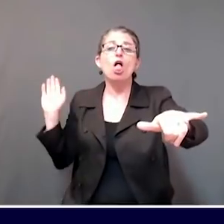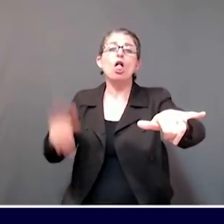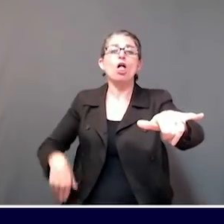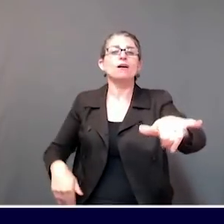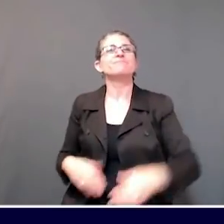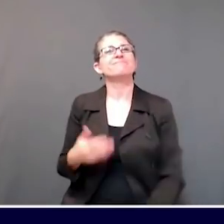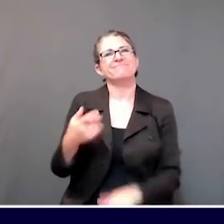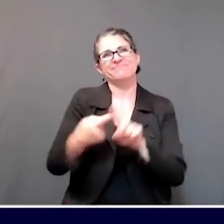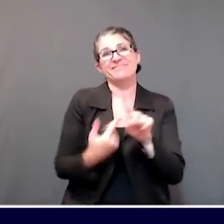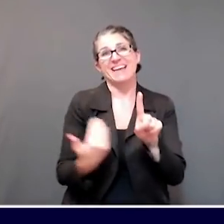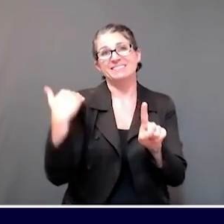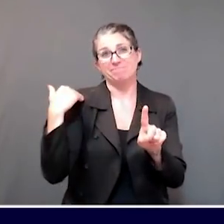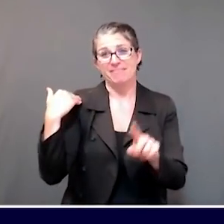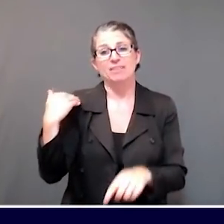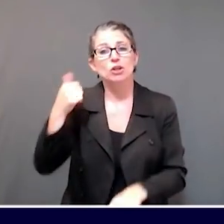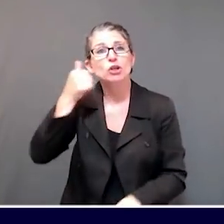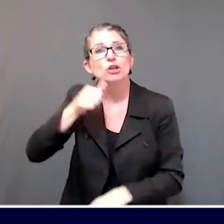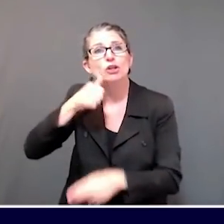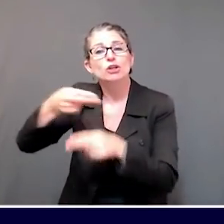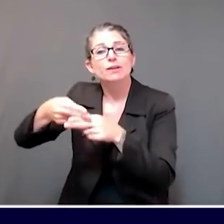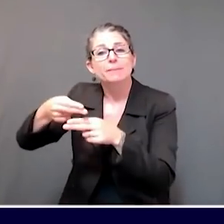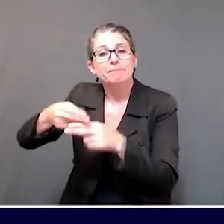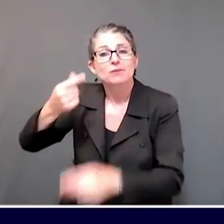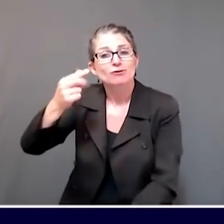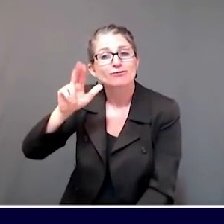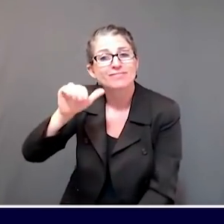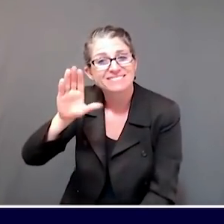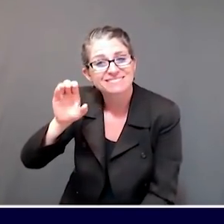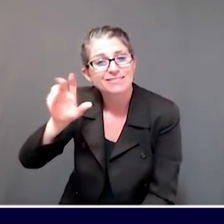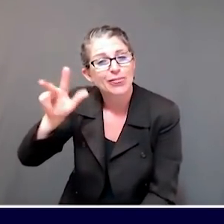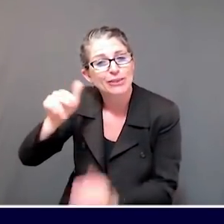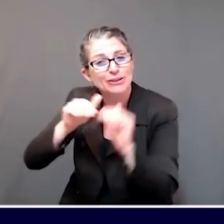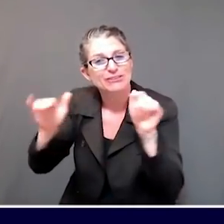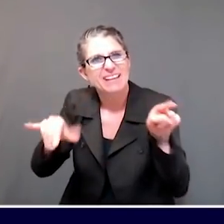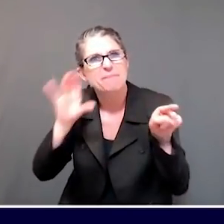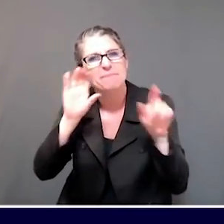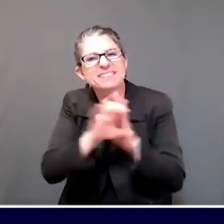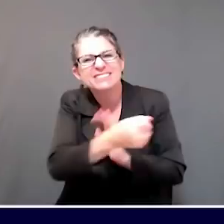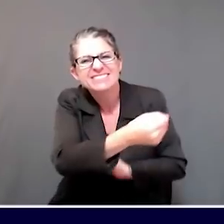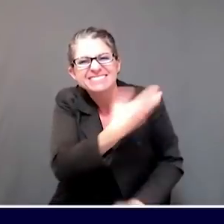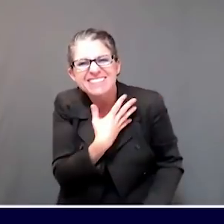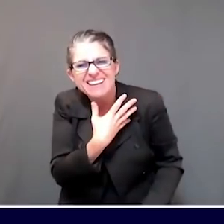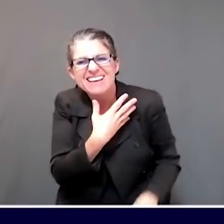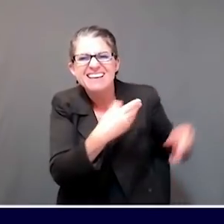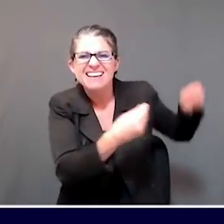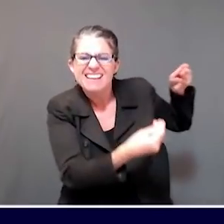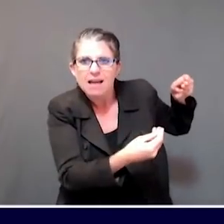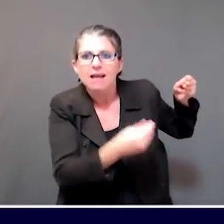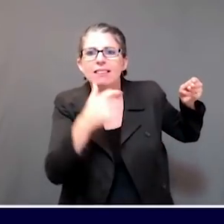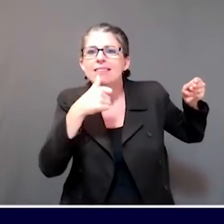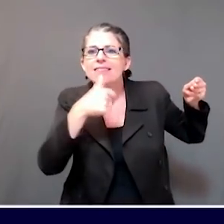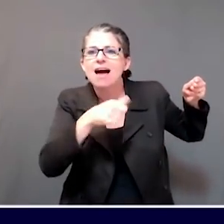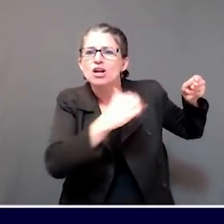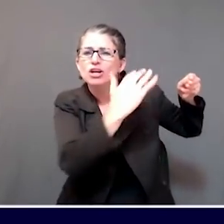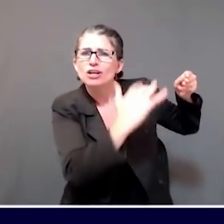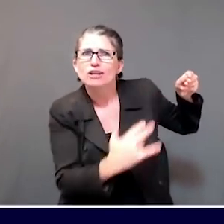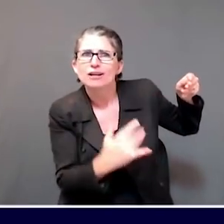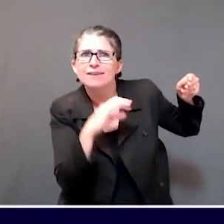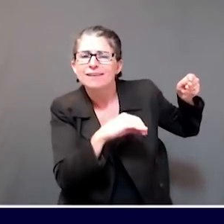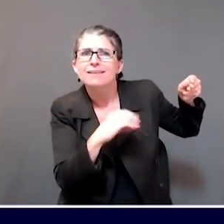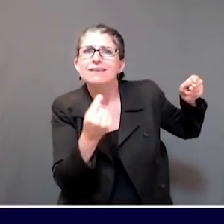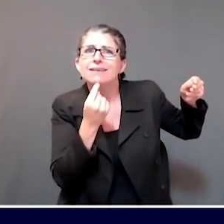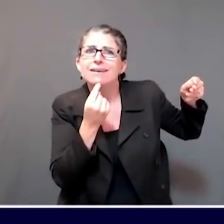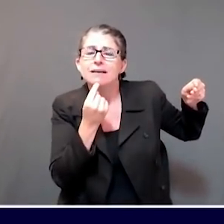tree. Must have been apple blossom time or something. She wrote, quote, "I know your job is really